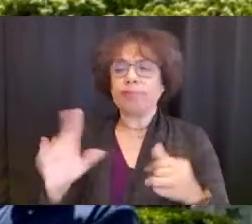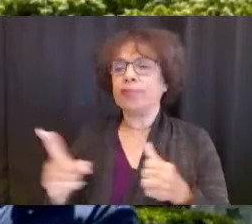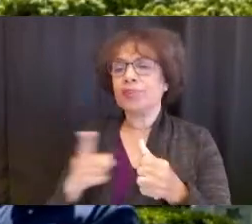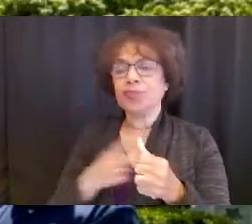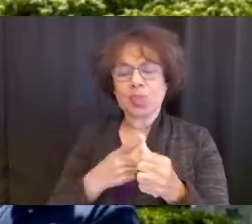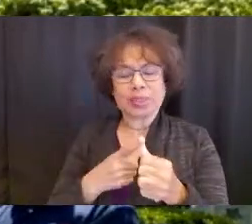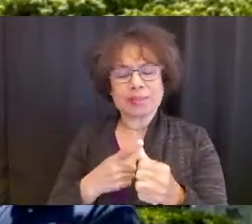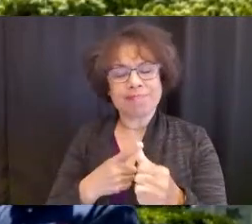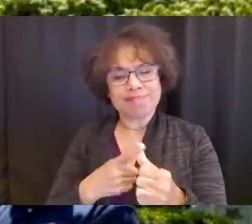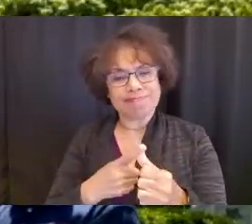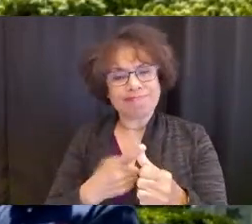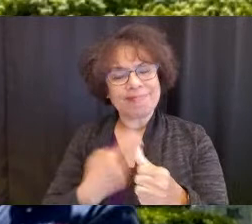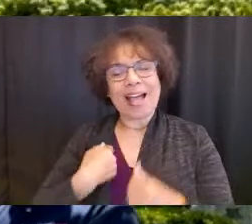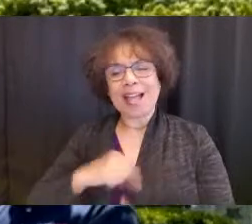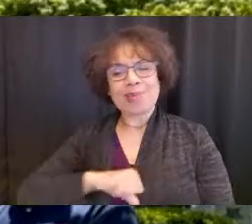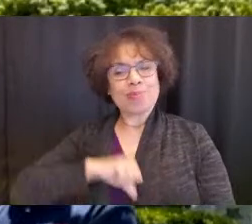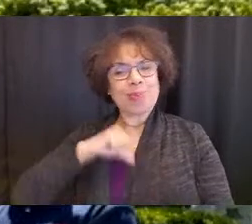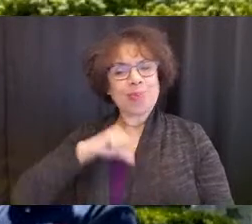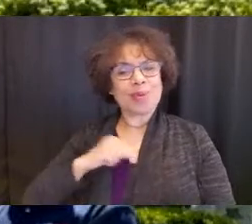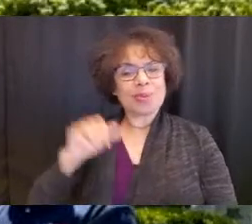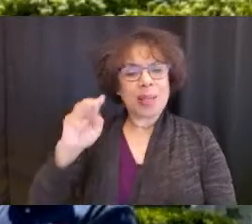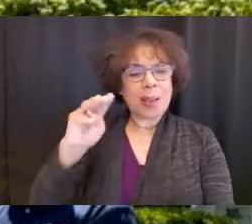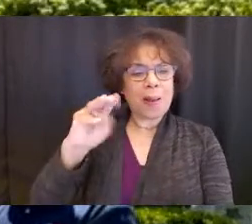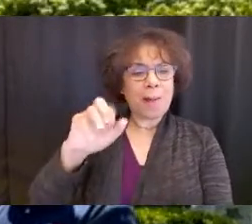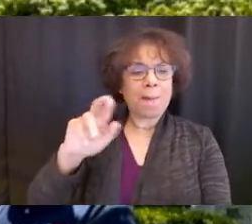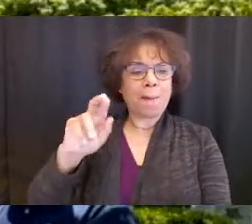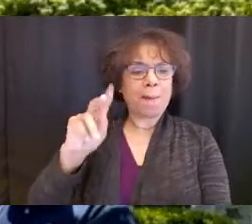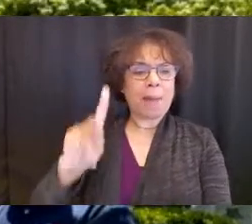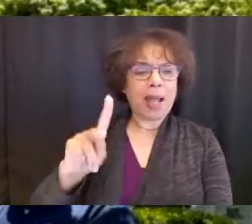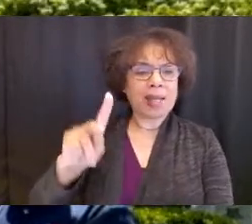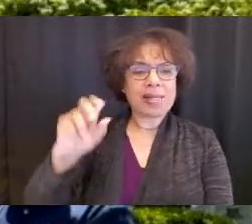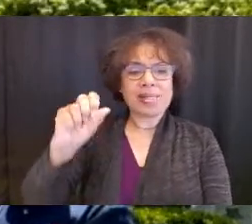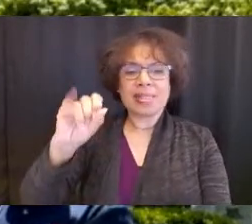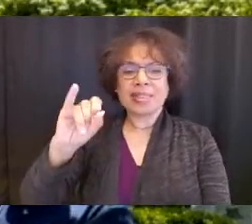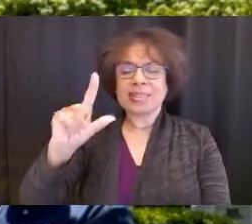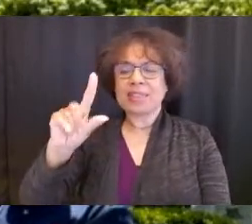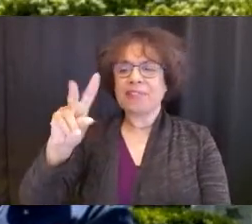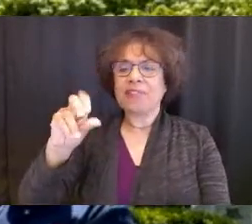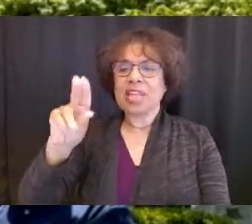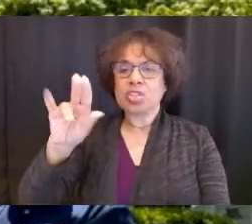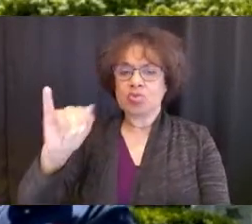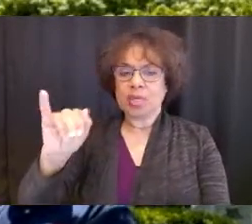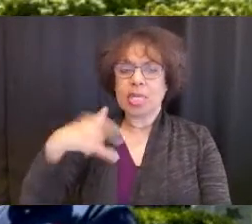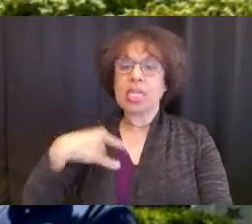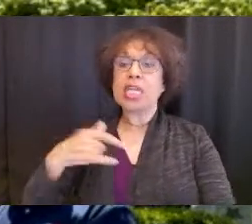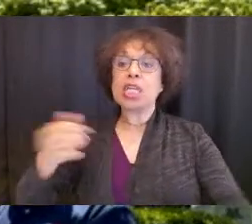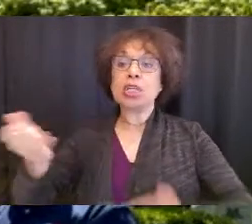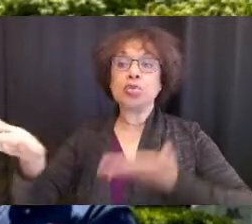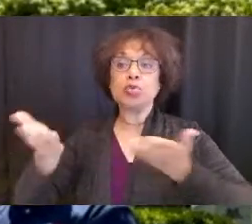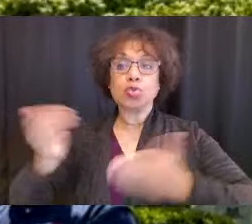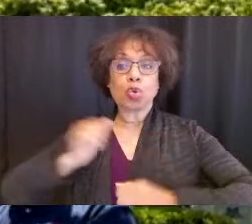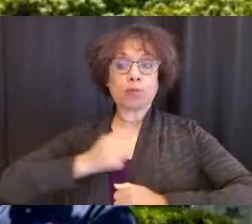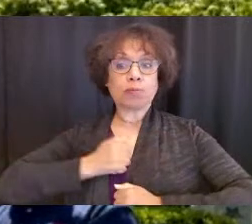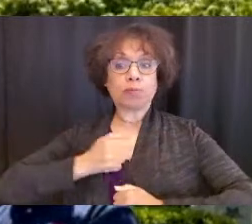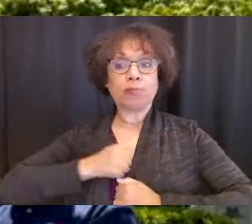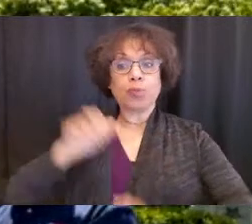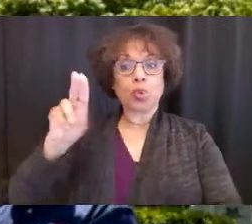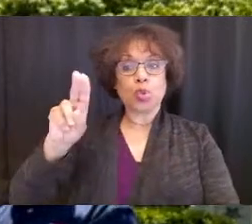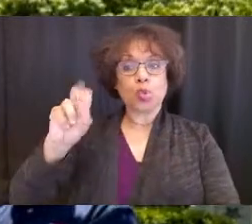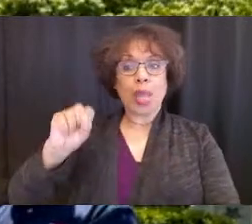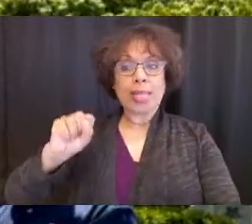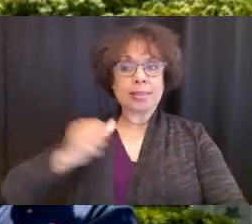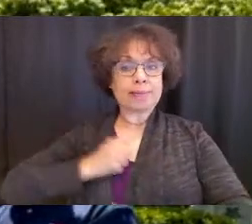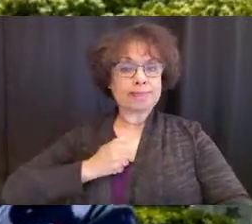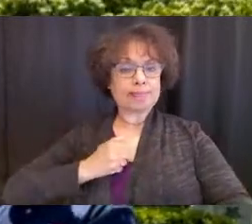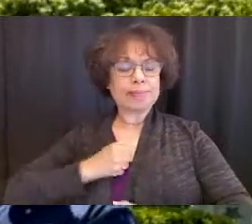proud to introduce Mark Silvestri, who served our country in the United States Army. Now, as